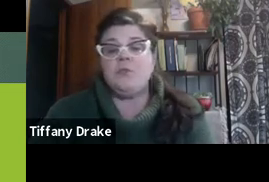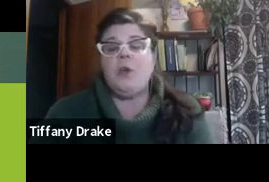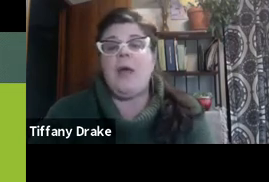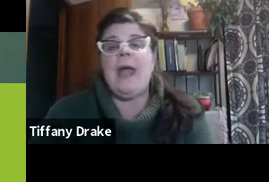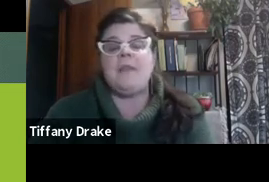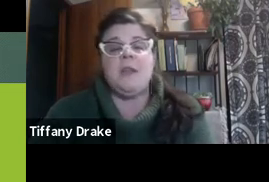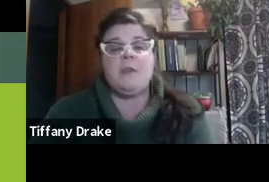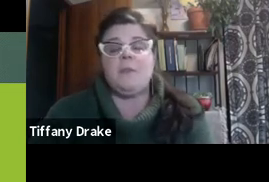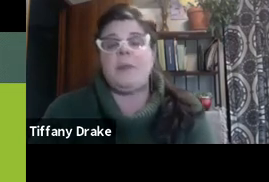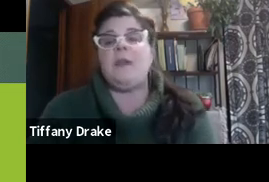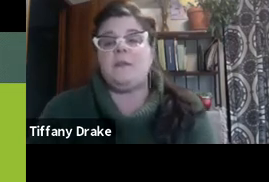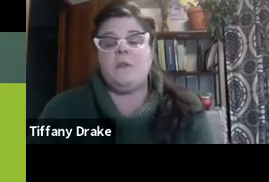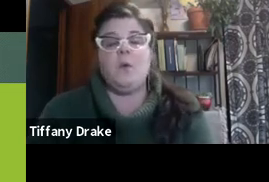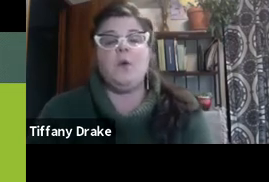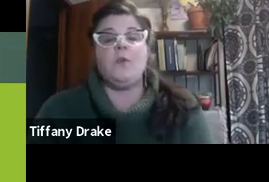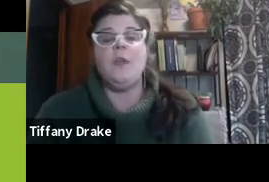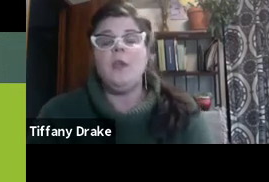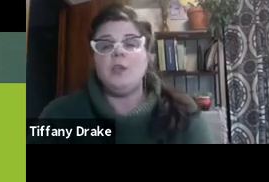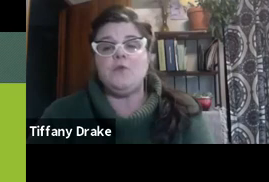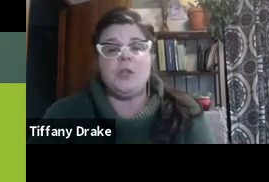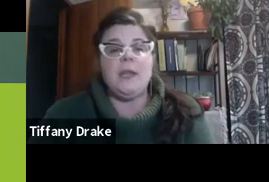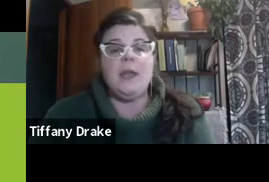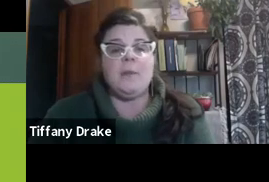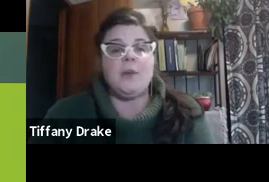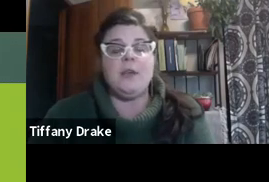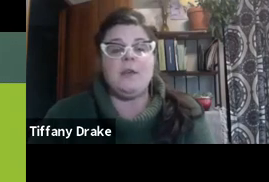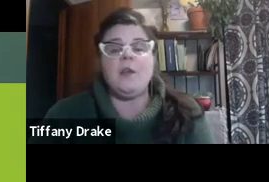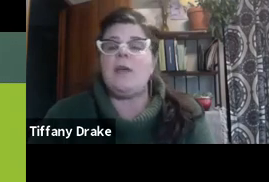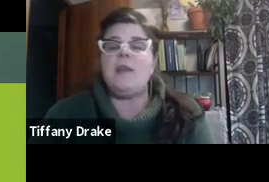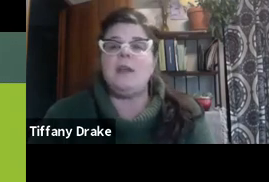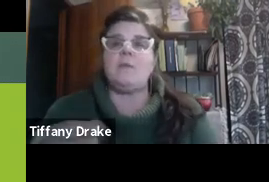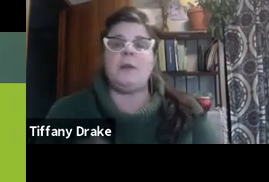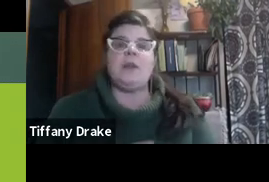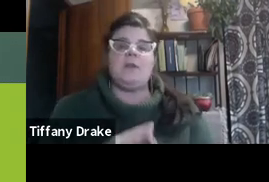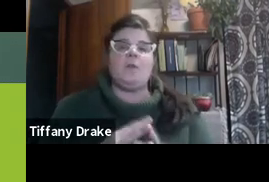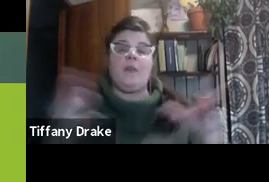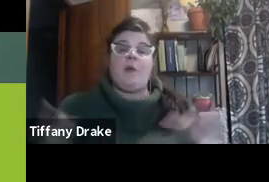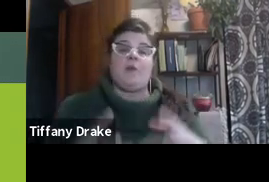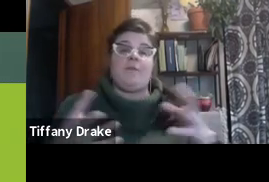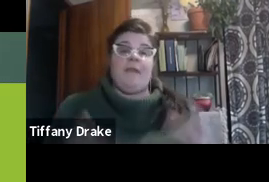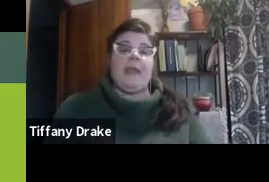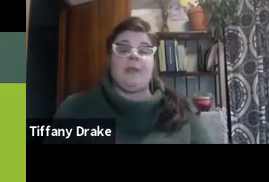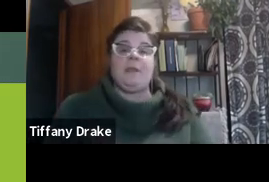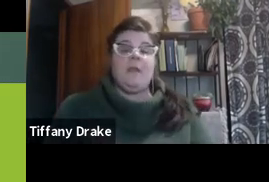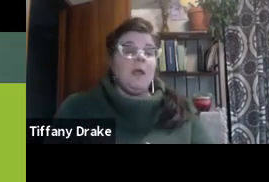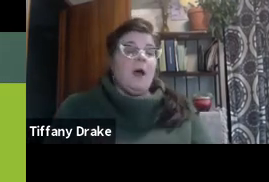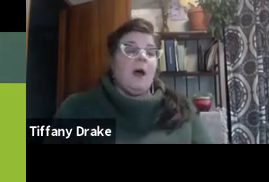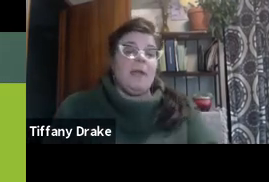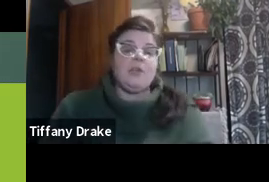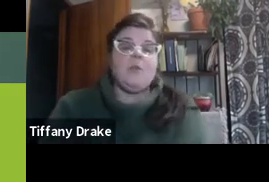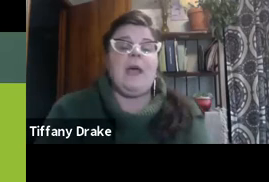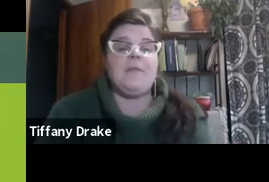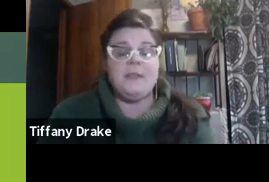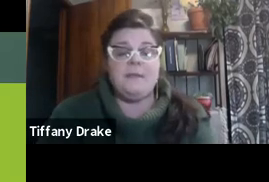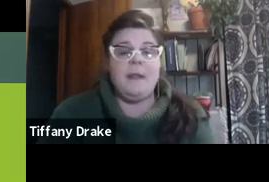Oftentimes children don't have any other experience in the world usually, and particularly don't have any experience with other families,